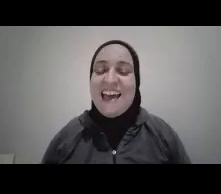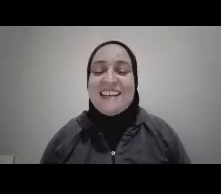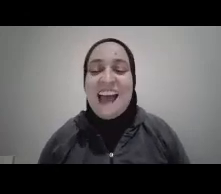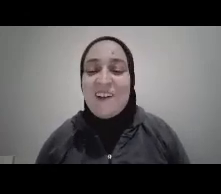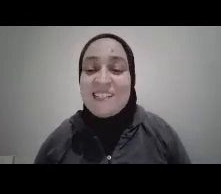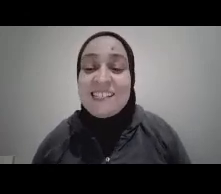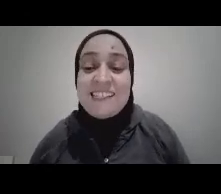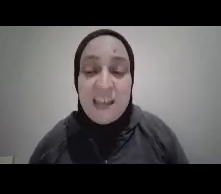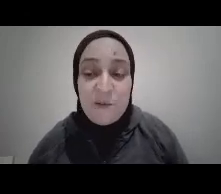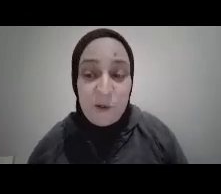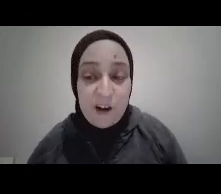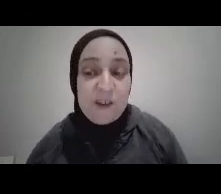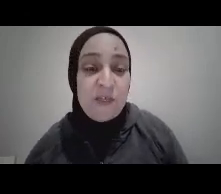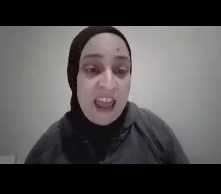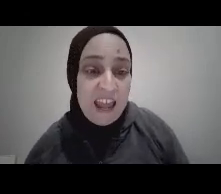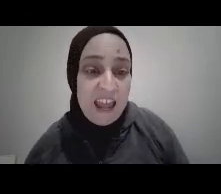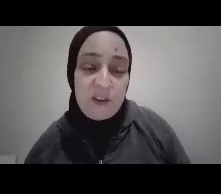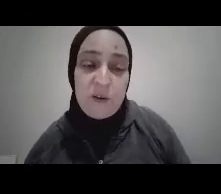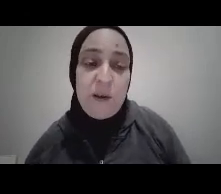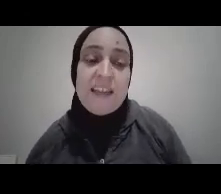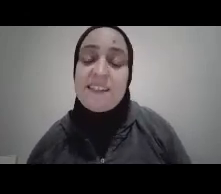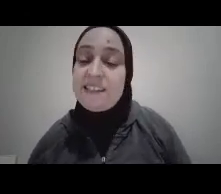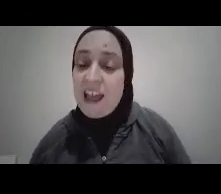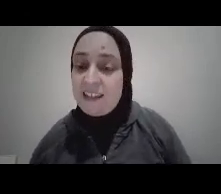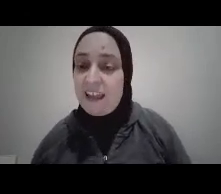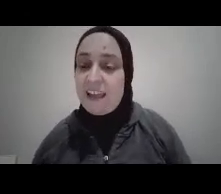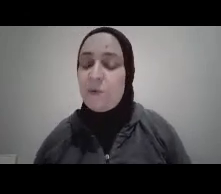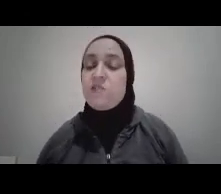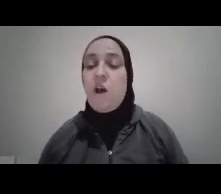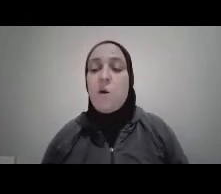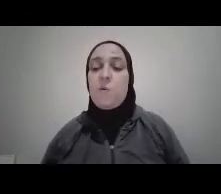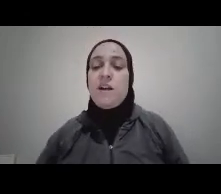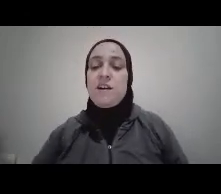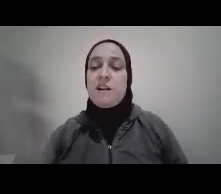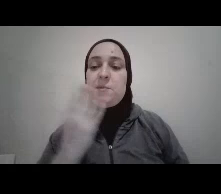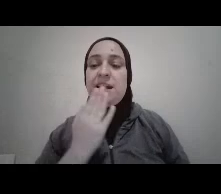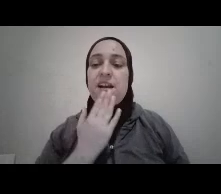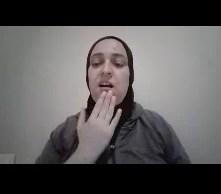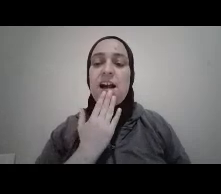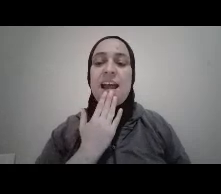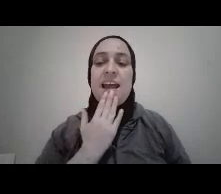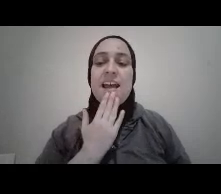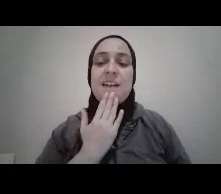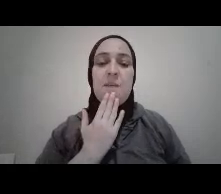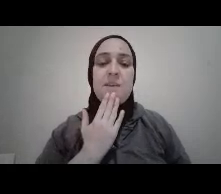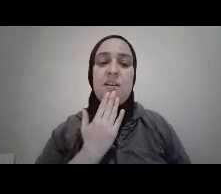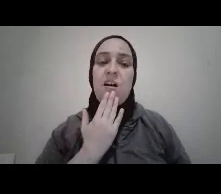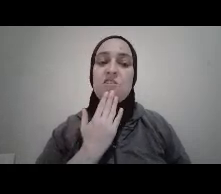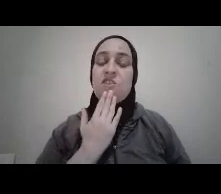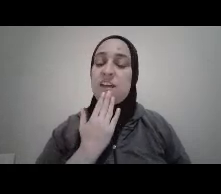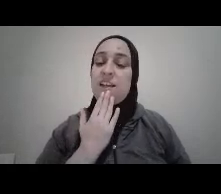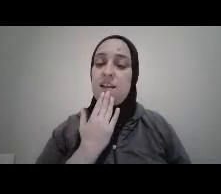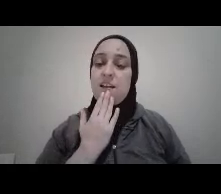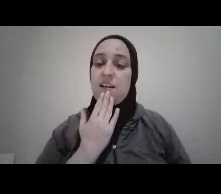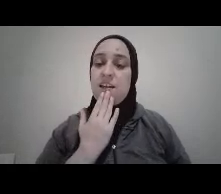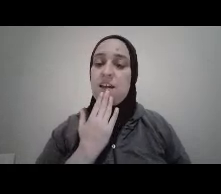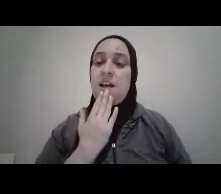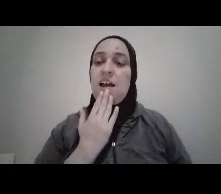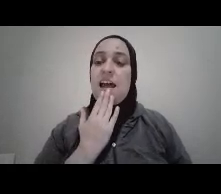Spanish. Now, to say the word thank you in sign language, we are going to bring our hand up near our